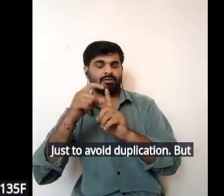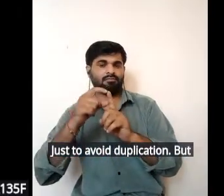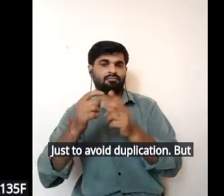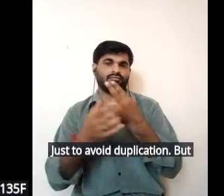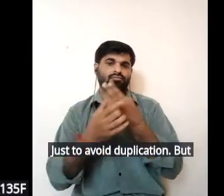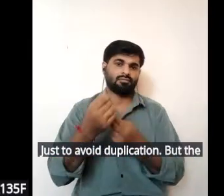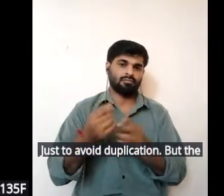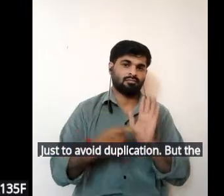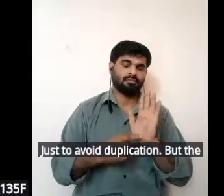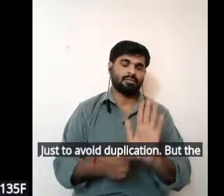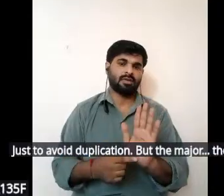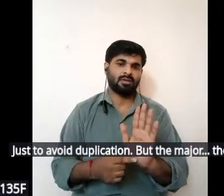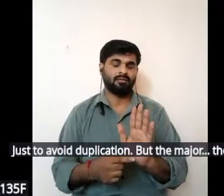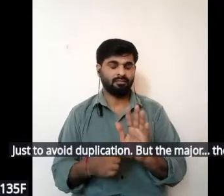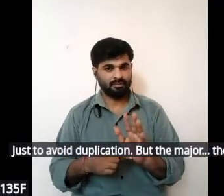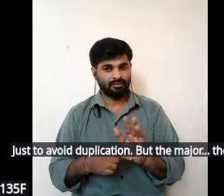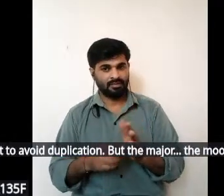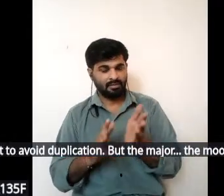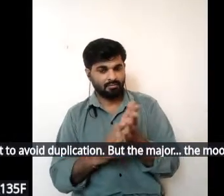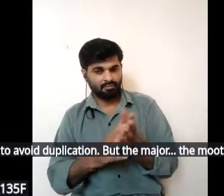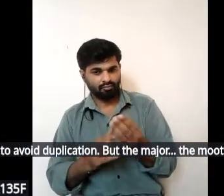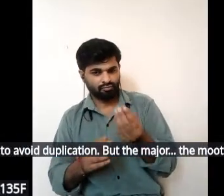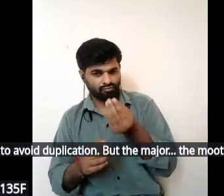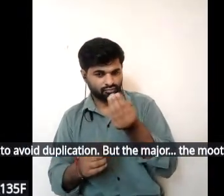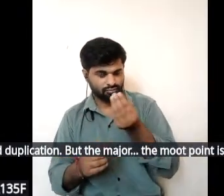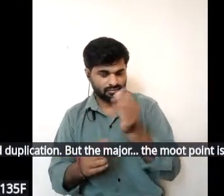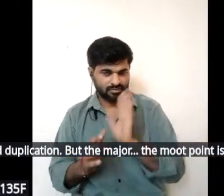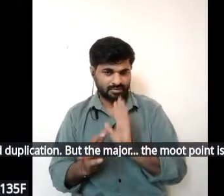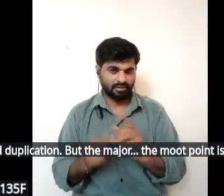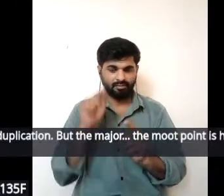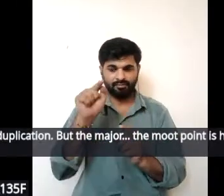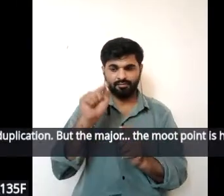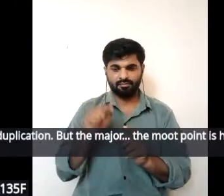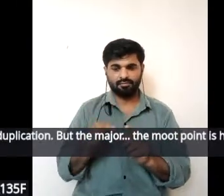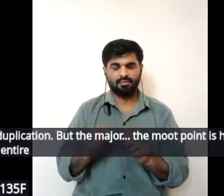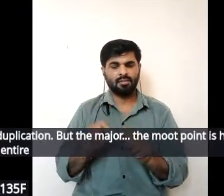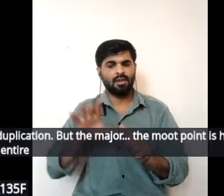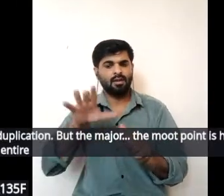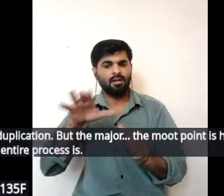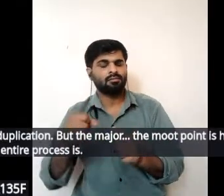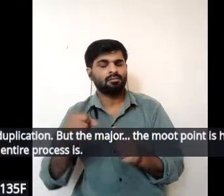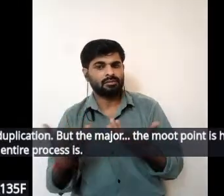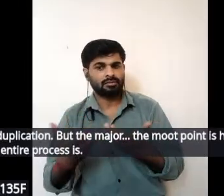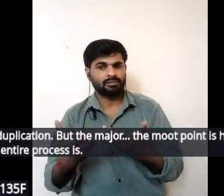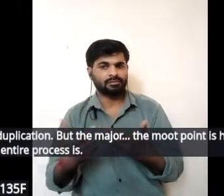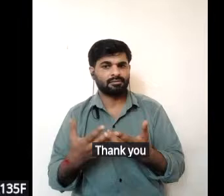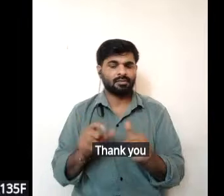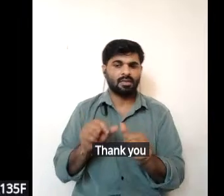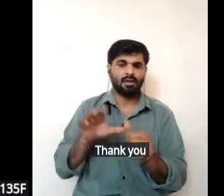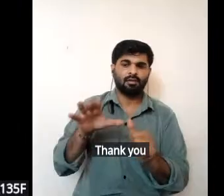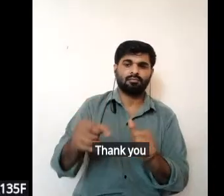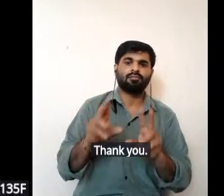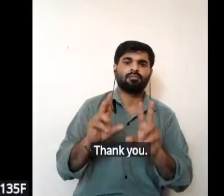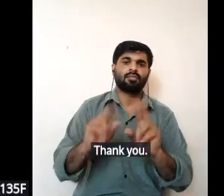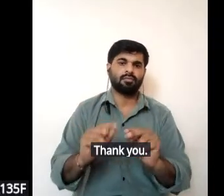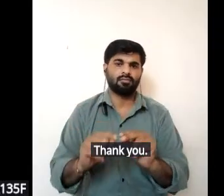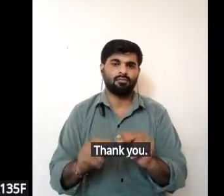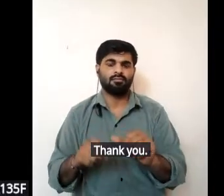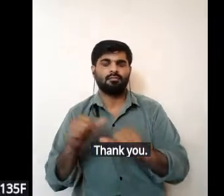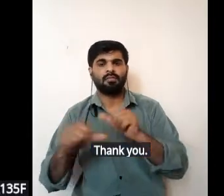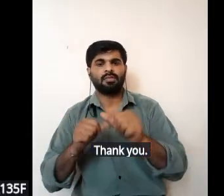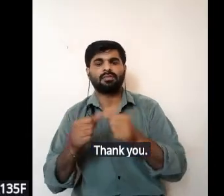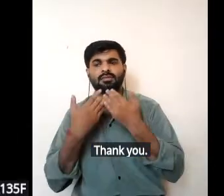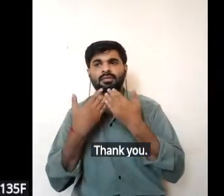But the major, the moot point is how accessible or inclusive that entire process is. Thank you.